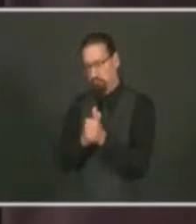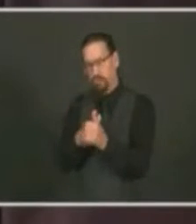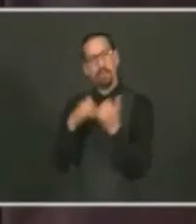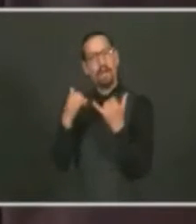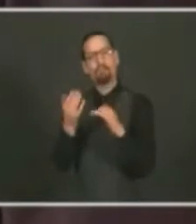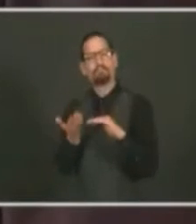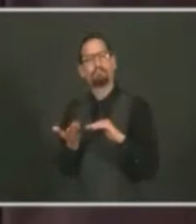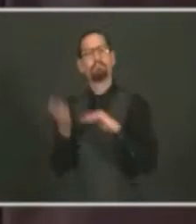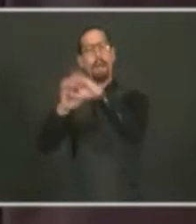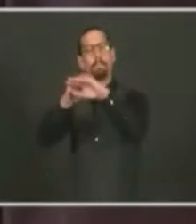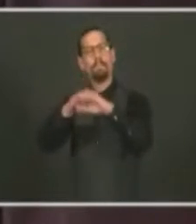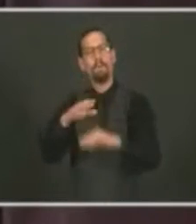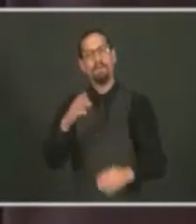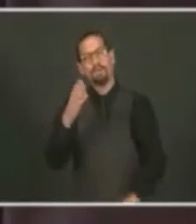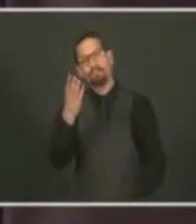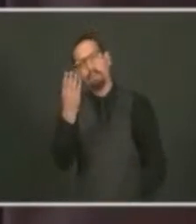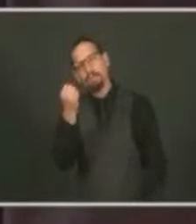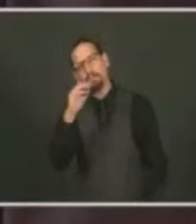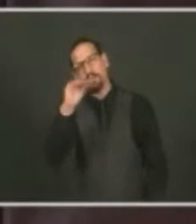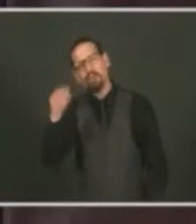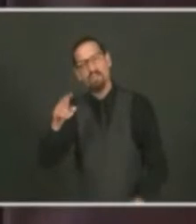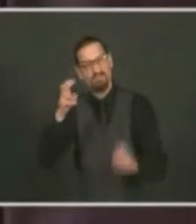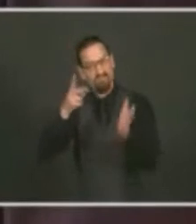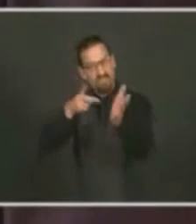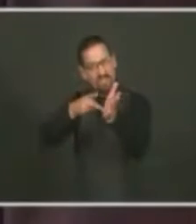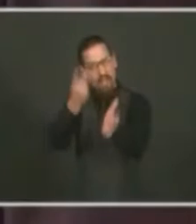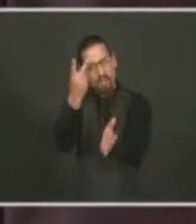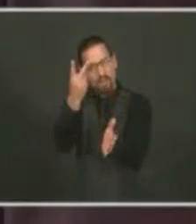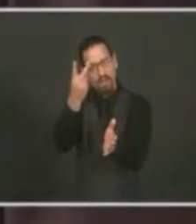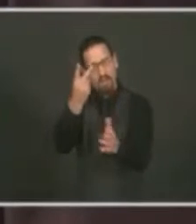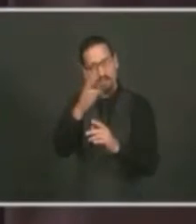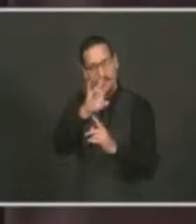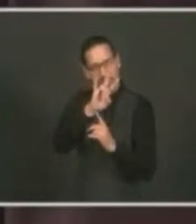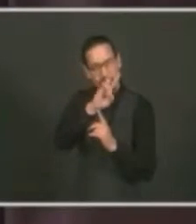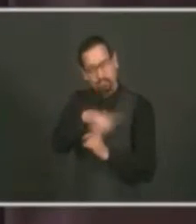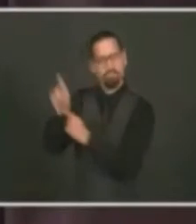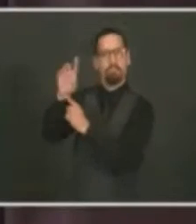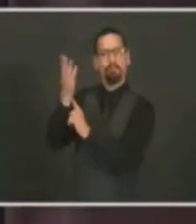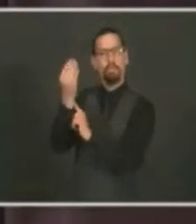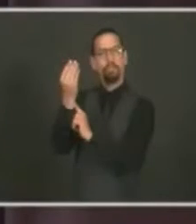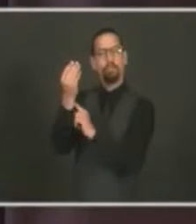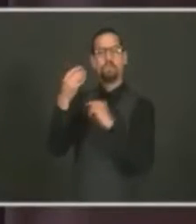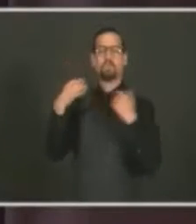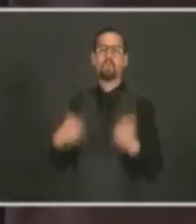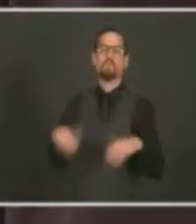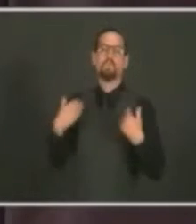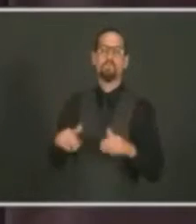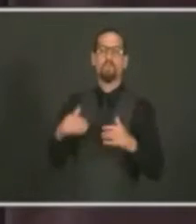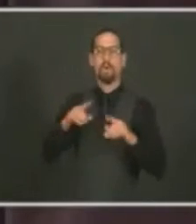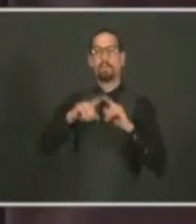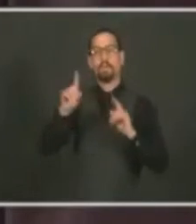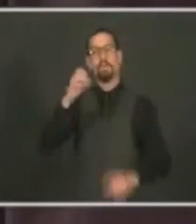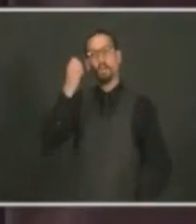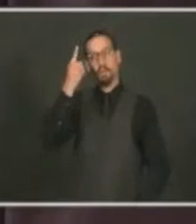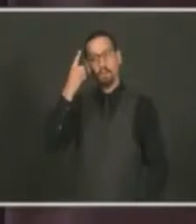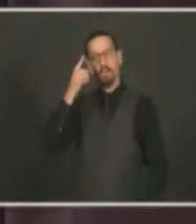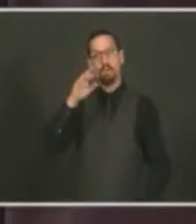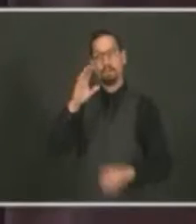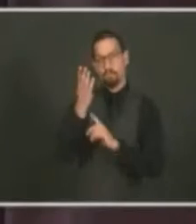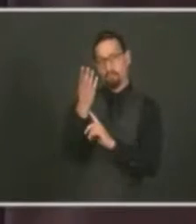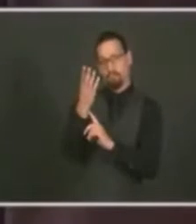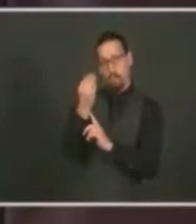digits. So look, 14% isn't alarming, but it means we're getting a little